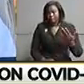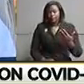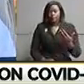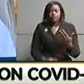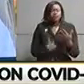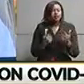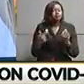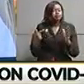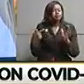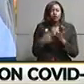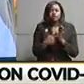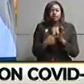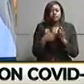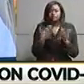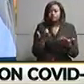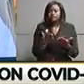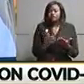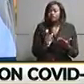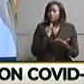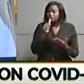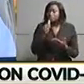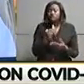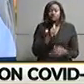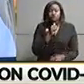point there is, do not touch yourself